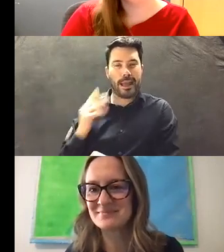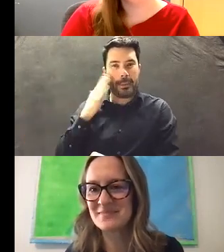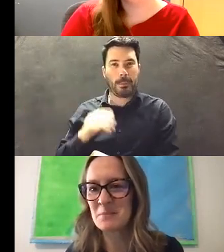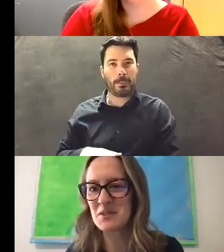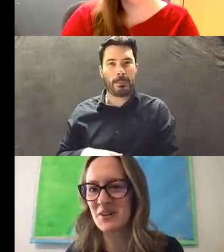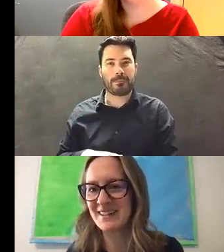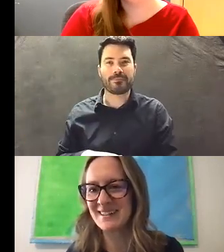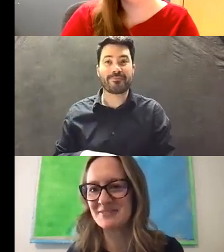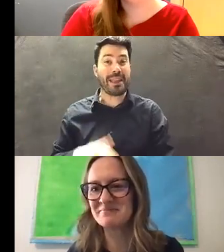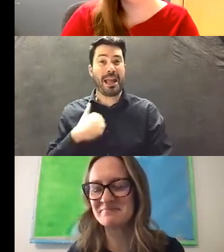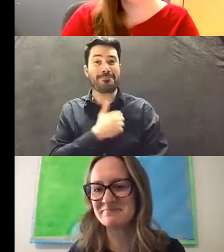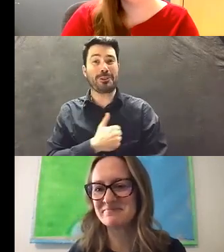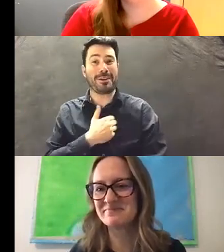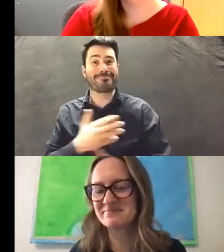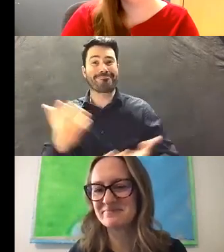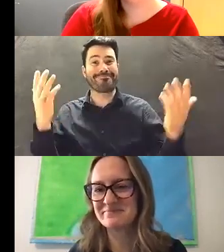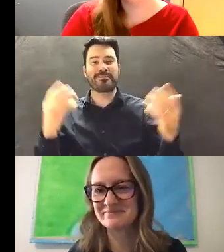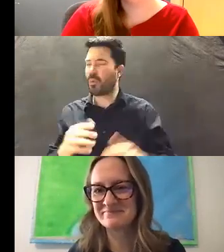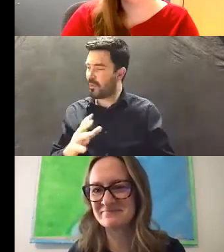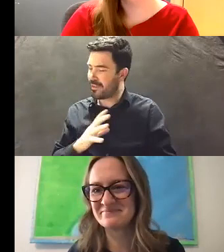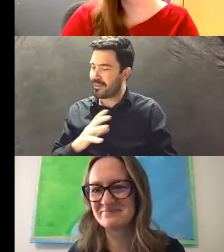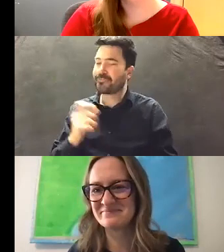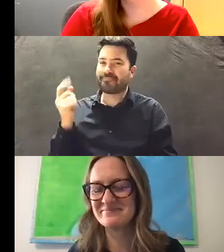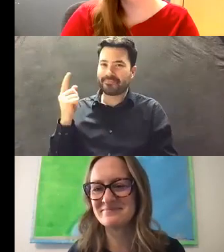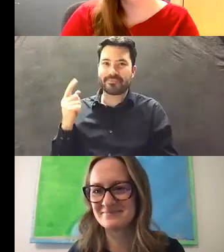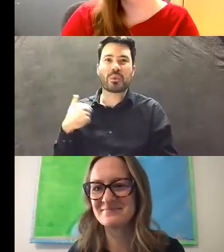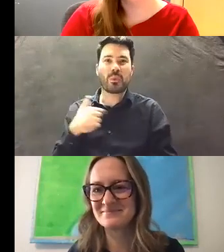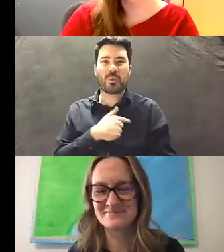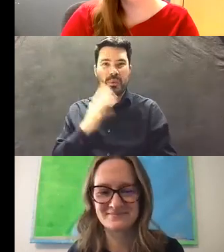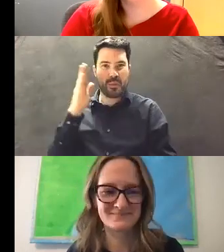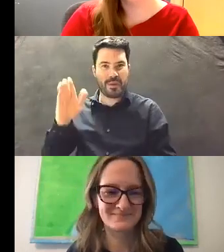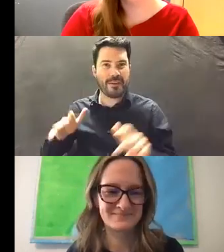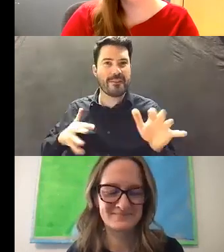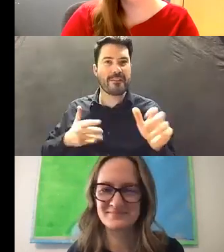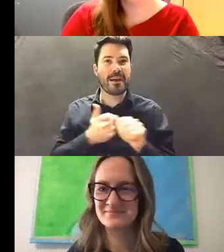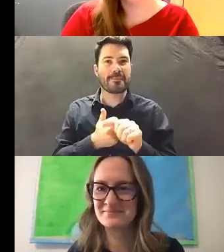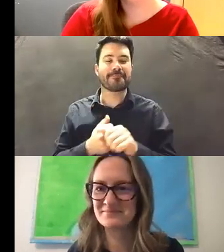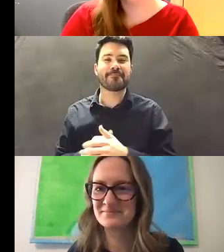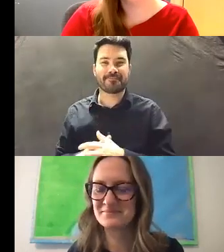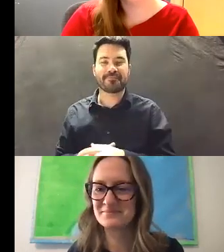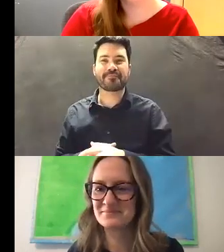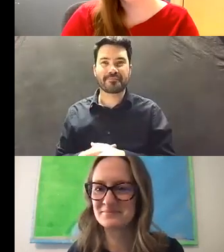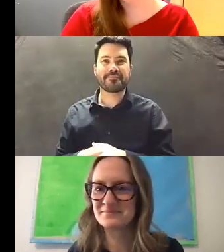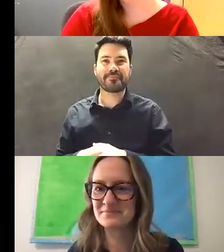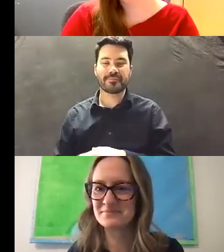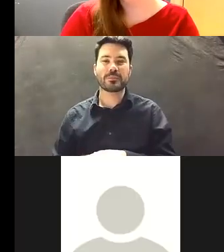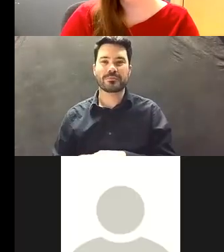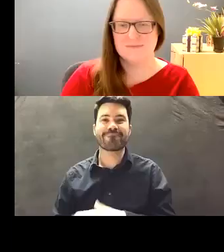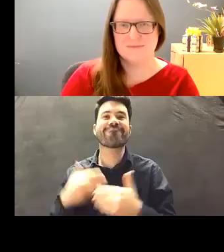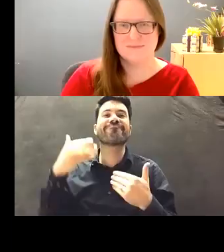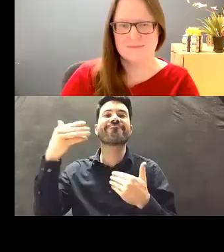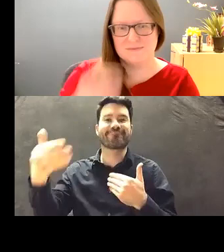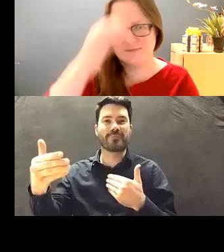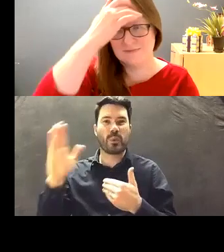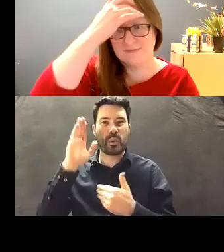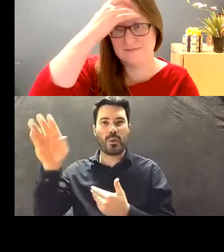Okay. All I'm right. sorry. Yeah. Well, that's okay. We'll follow up, and we will commit that to